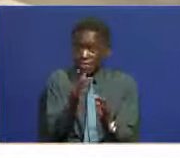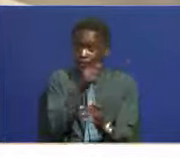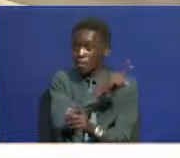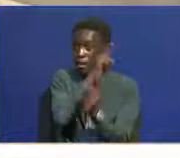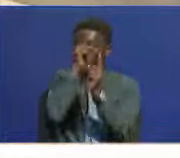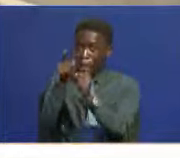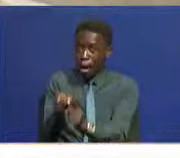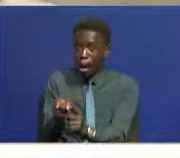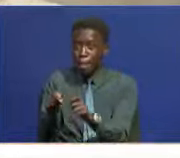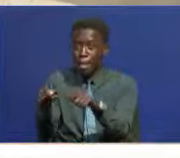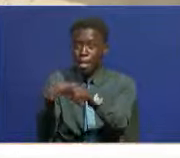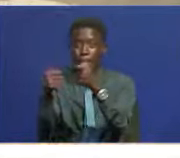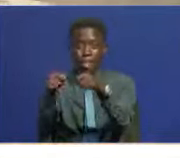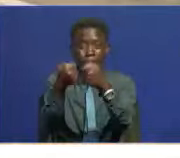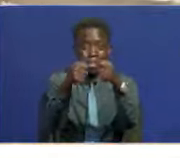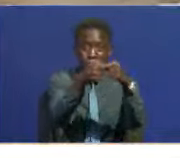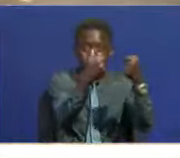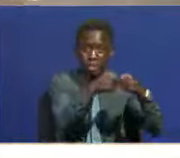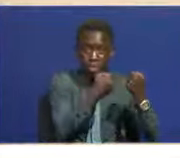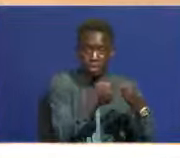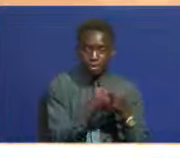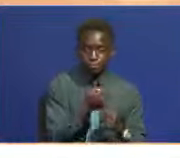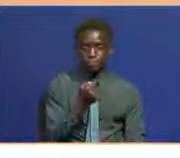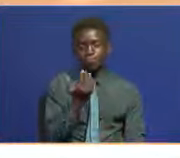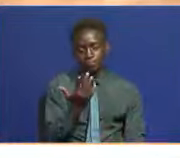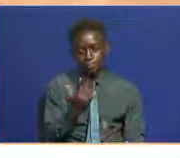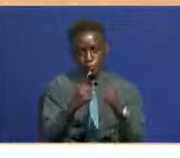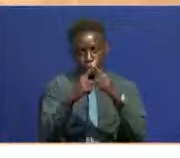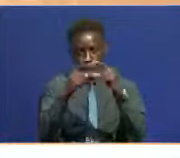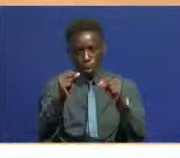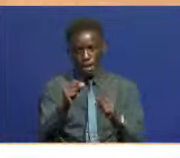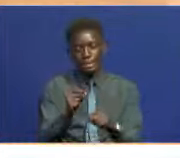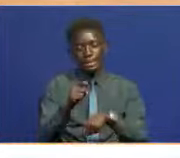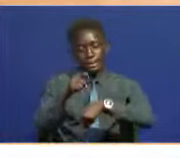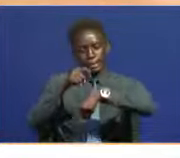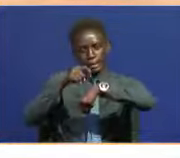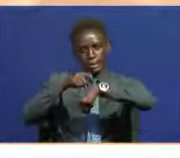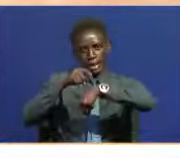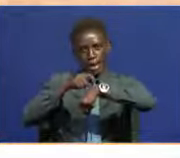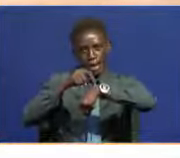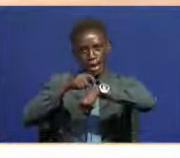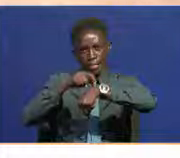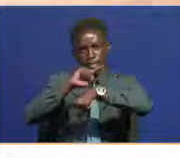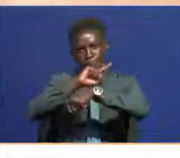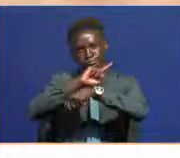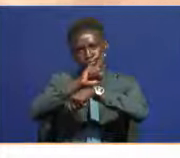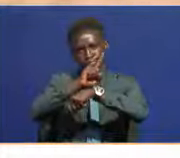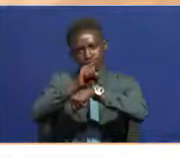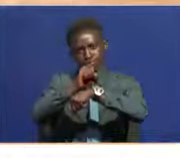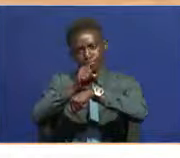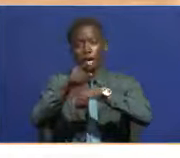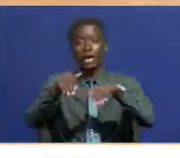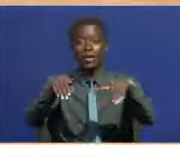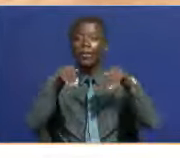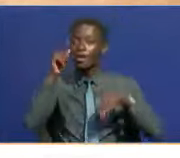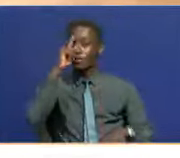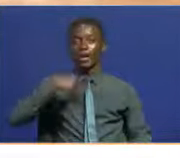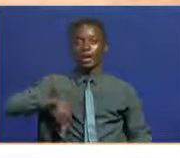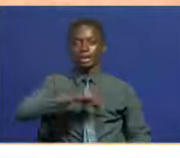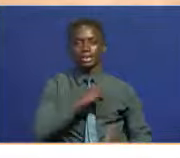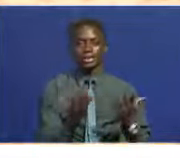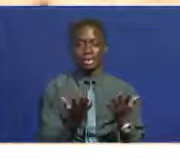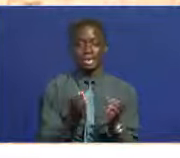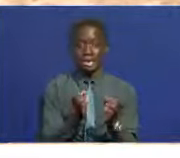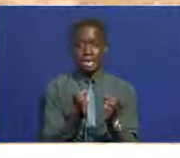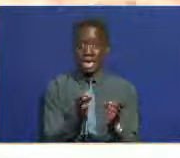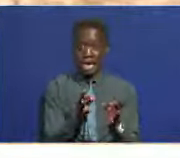ecosystem, then just know that it's a matter of time. It's a time bomb that awaits us, which if